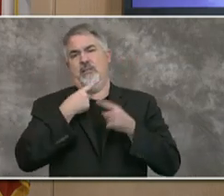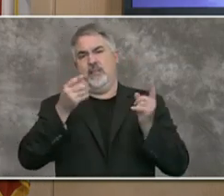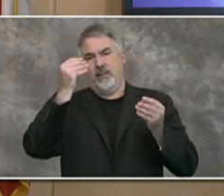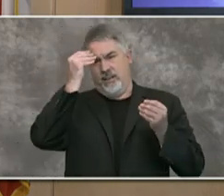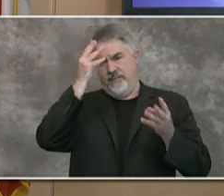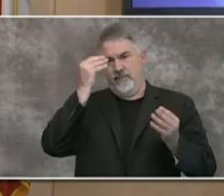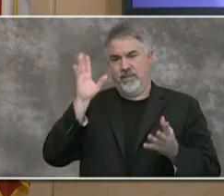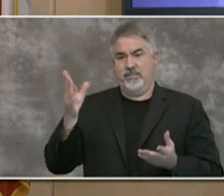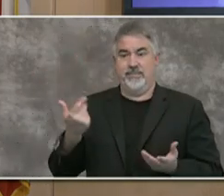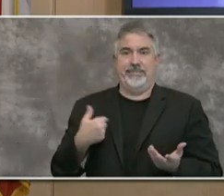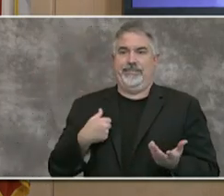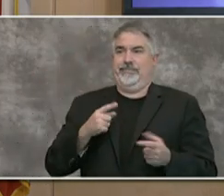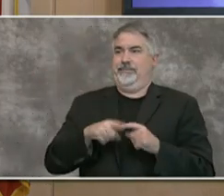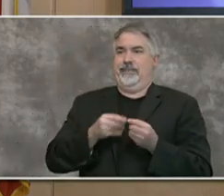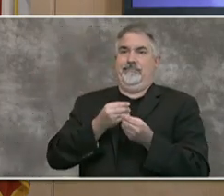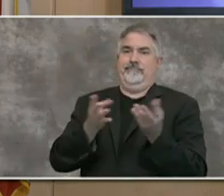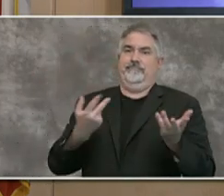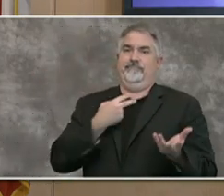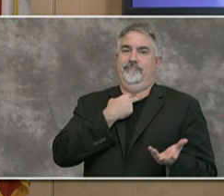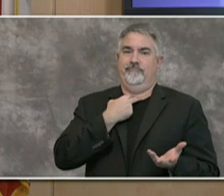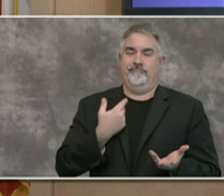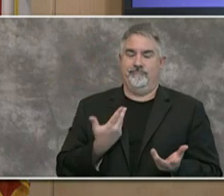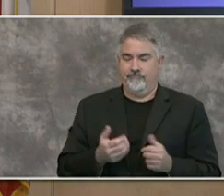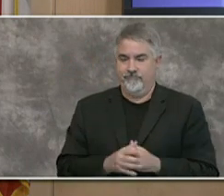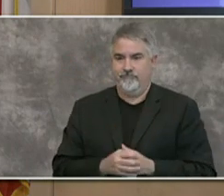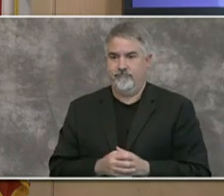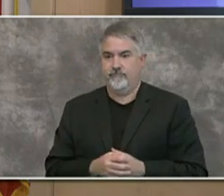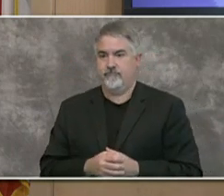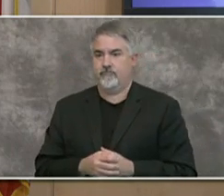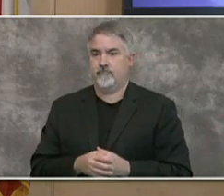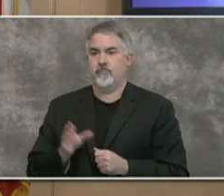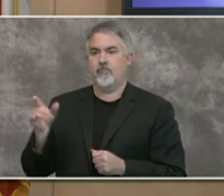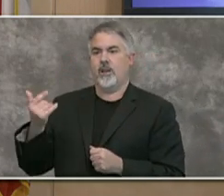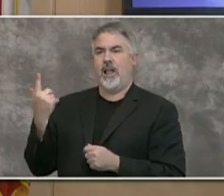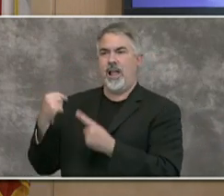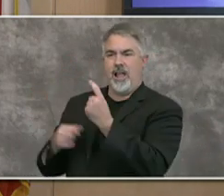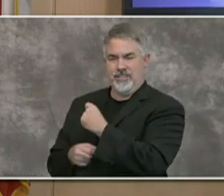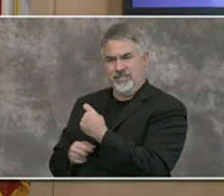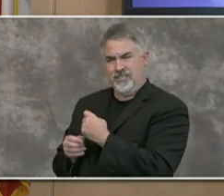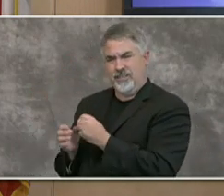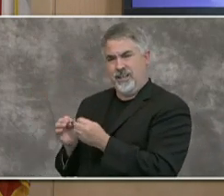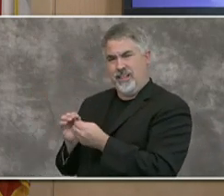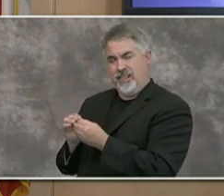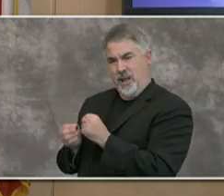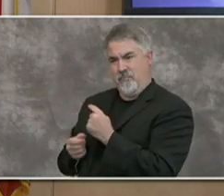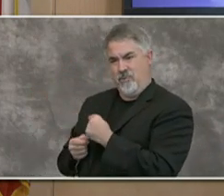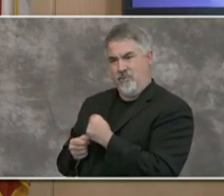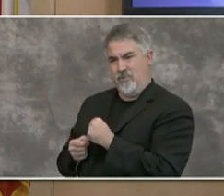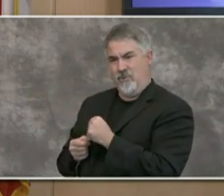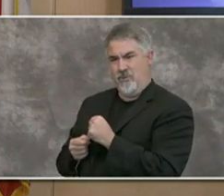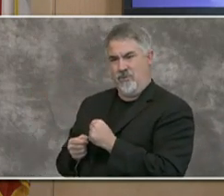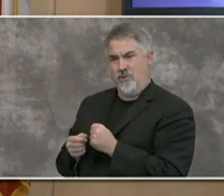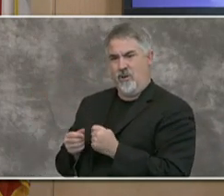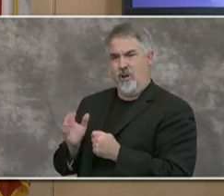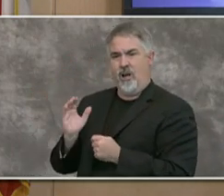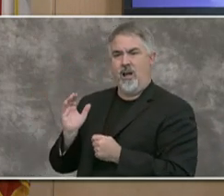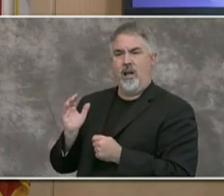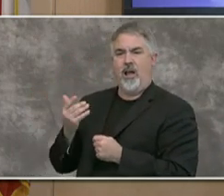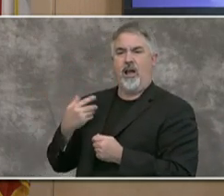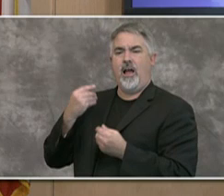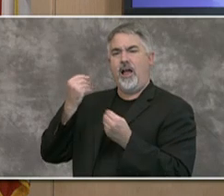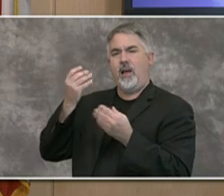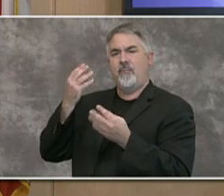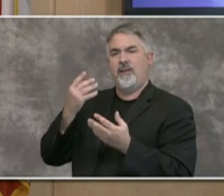to the public. And the other part of that question is, are those numbers included in our updates in our countywide planning and